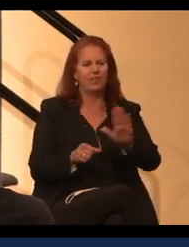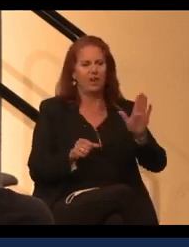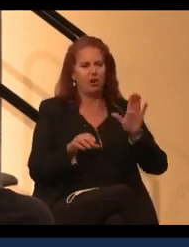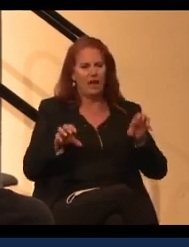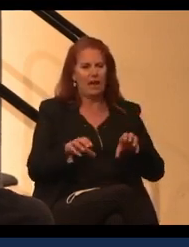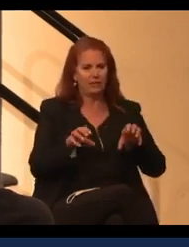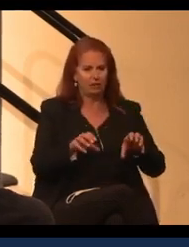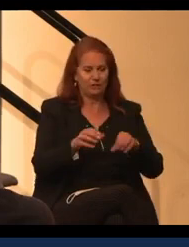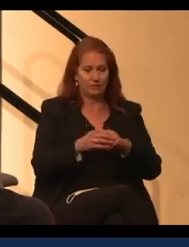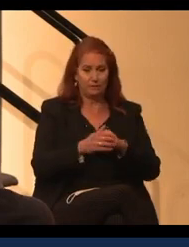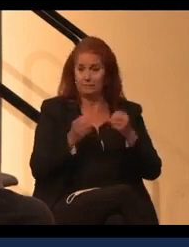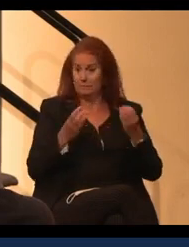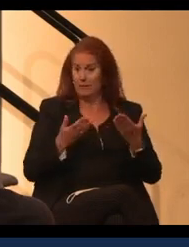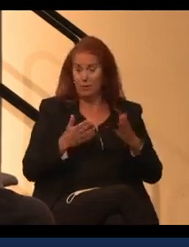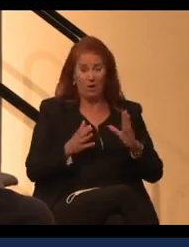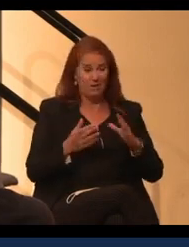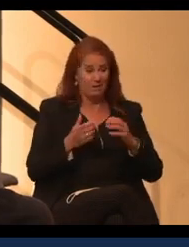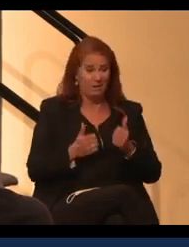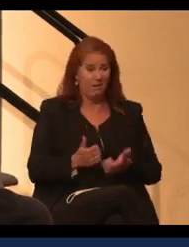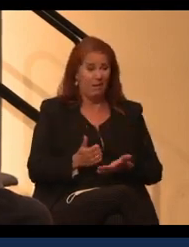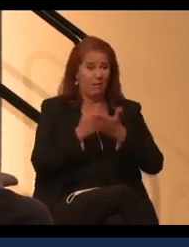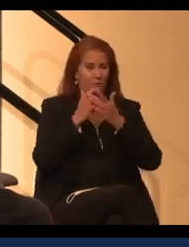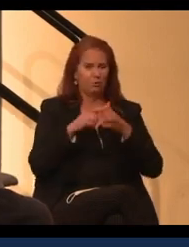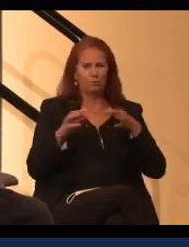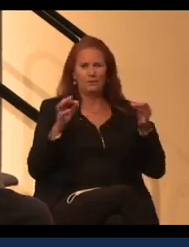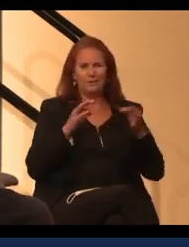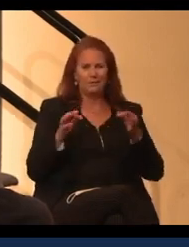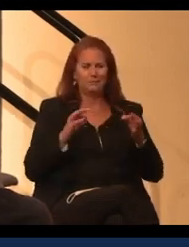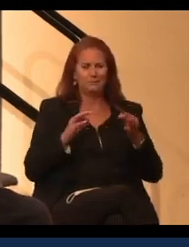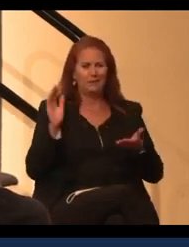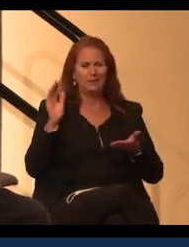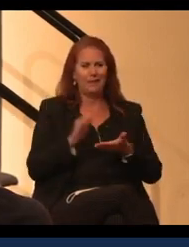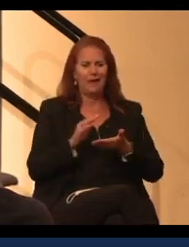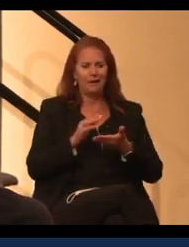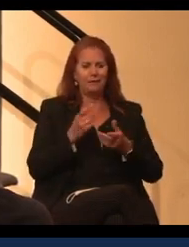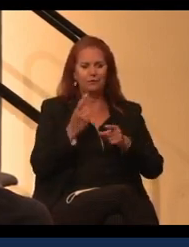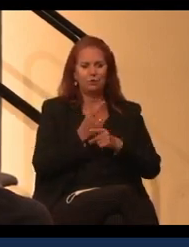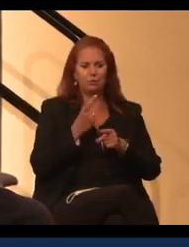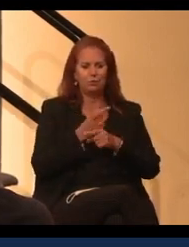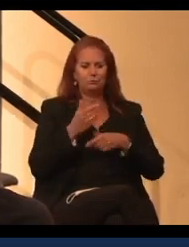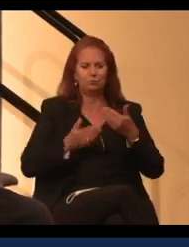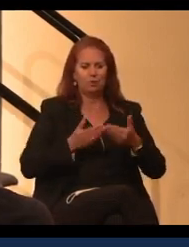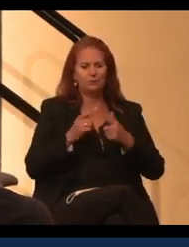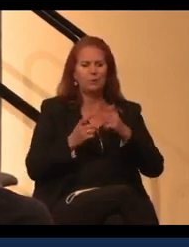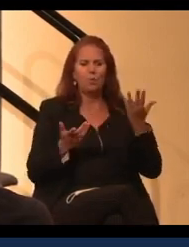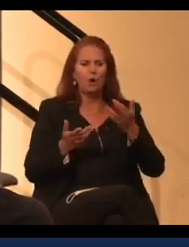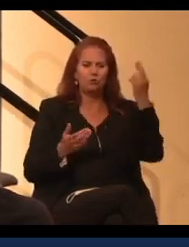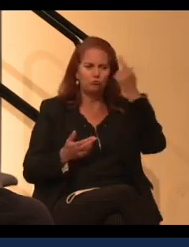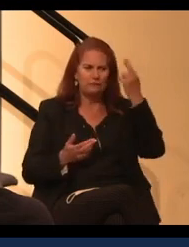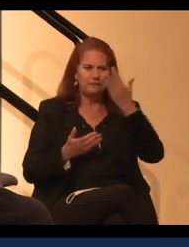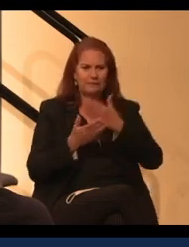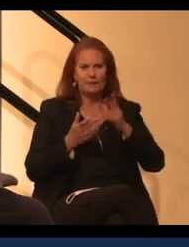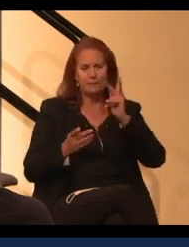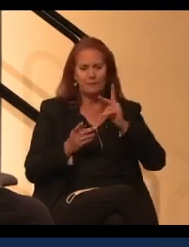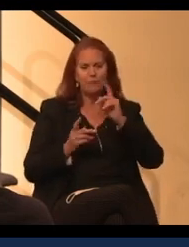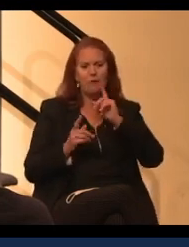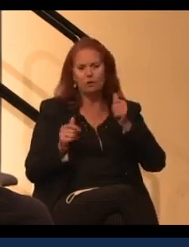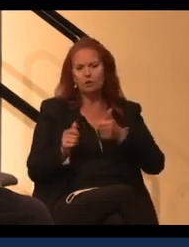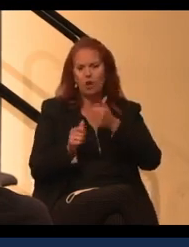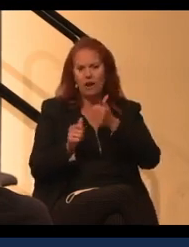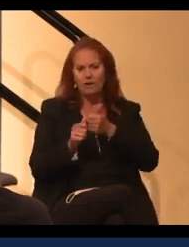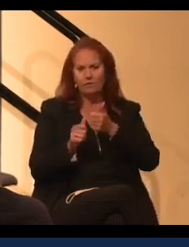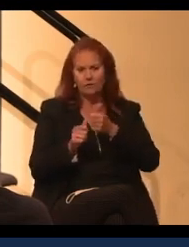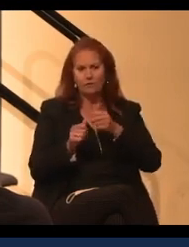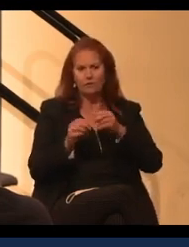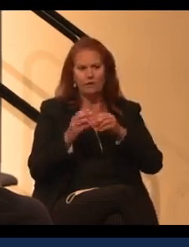actions. I think in many ways helps to explain the lack of due process, but what reasons why some people may be sought after and